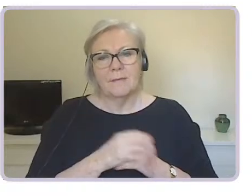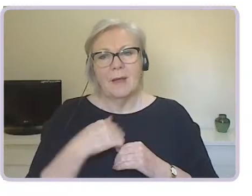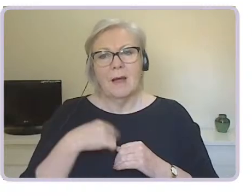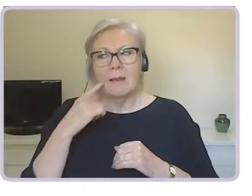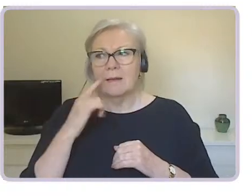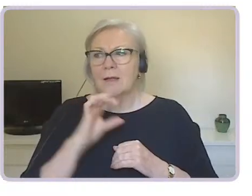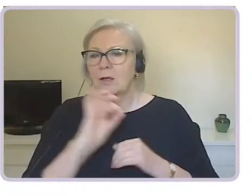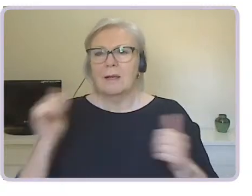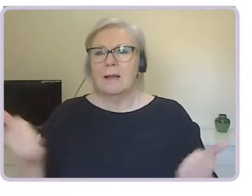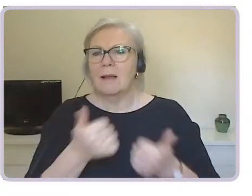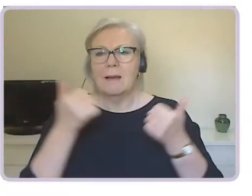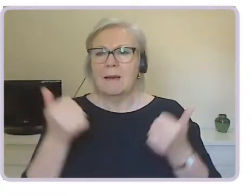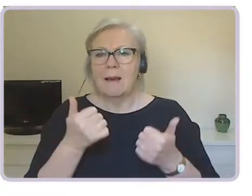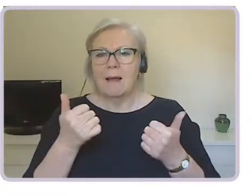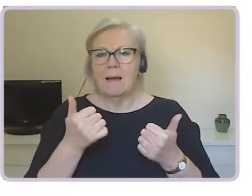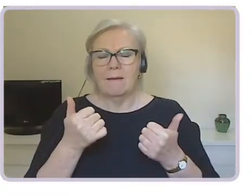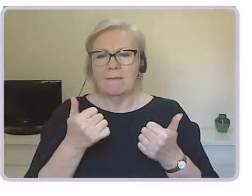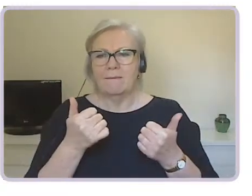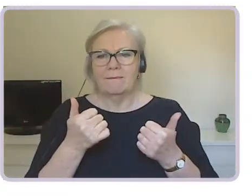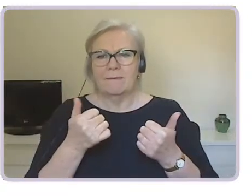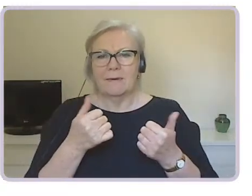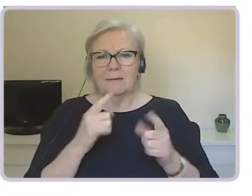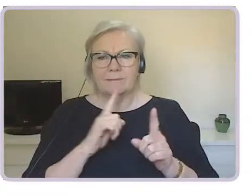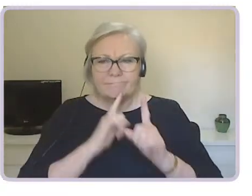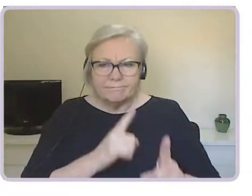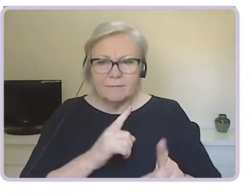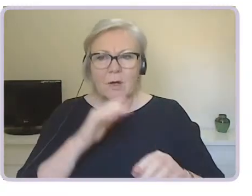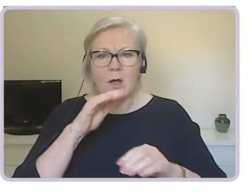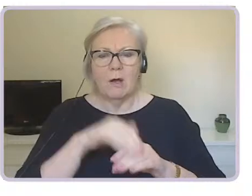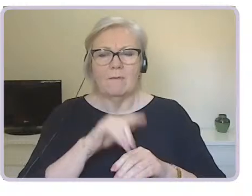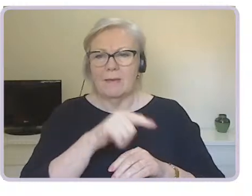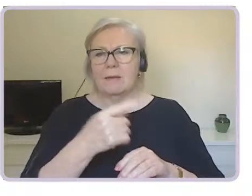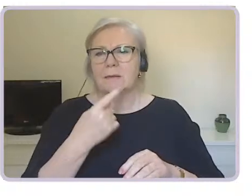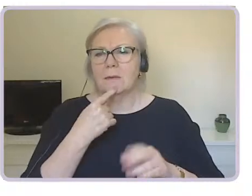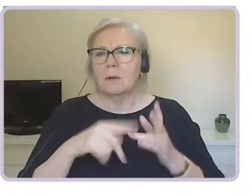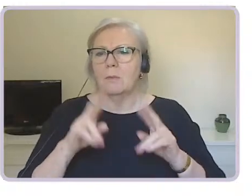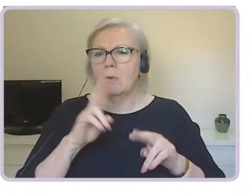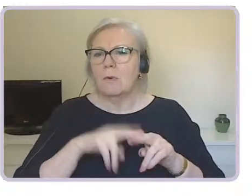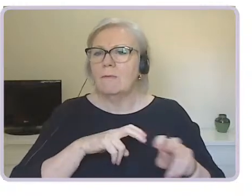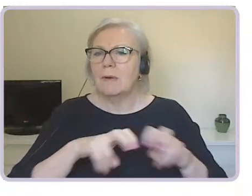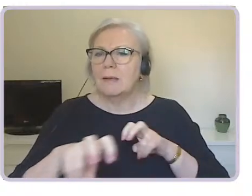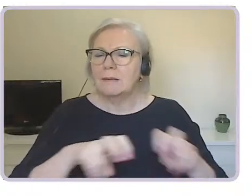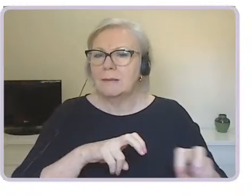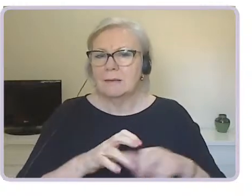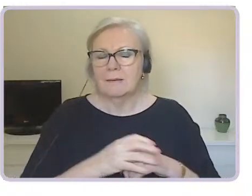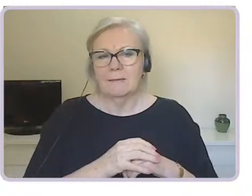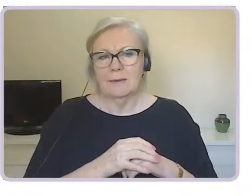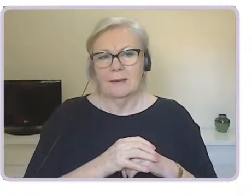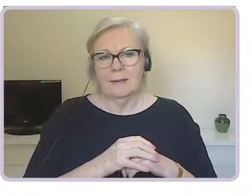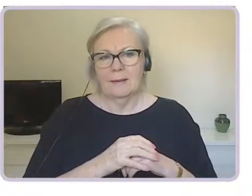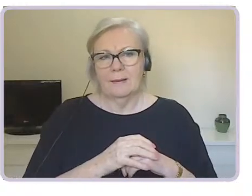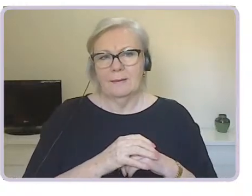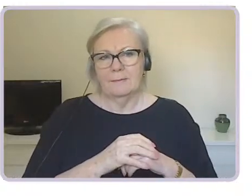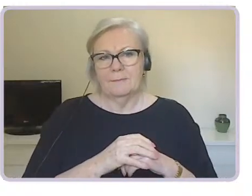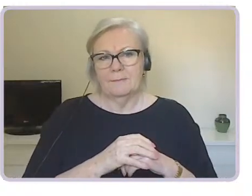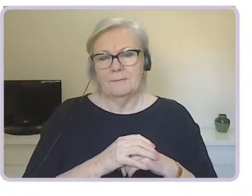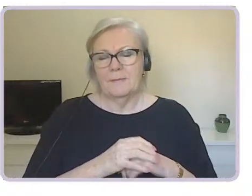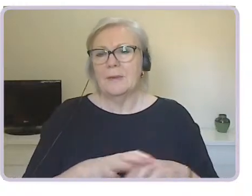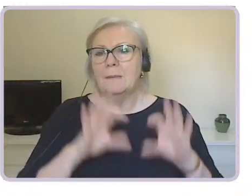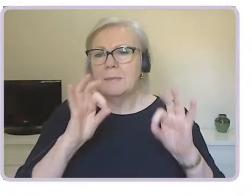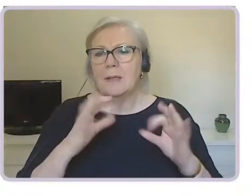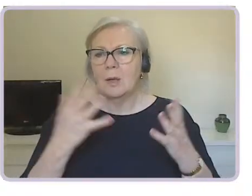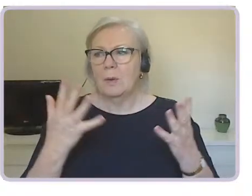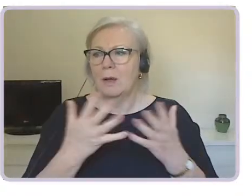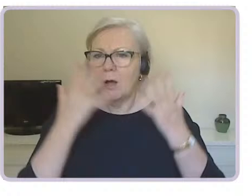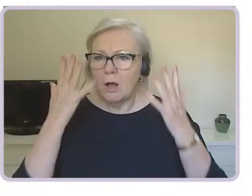of around those activities, particularly thinking around that in areas where there's increased community